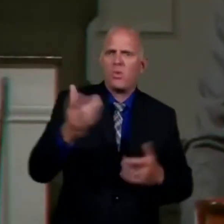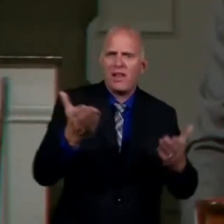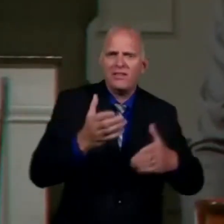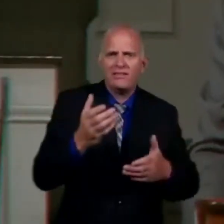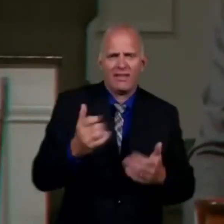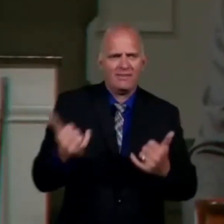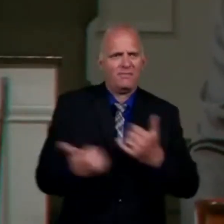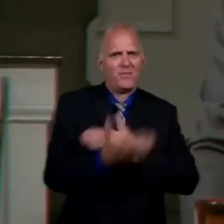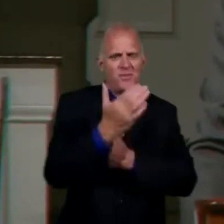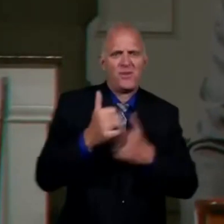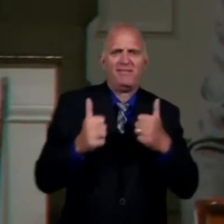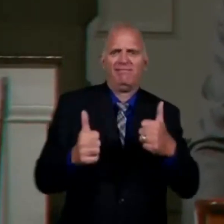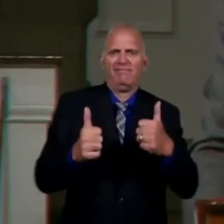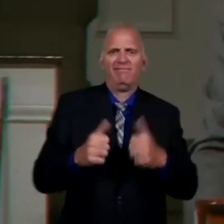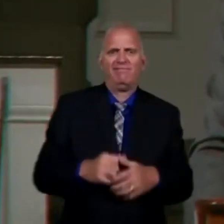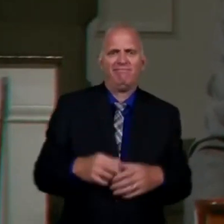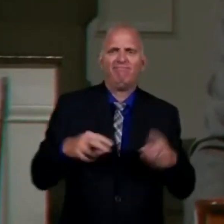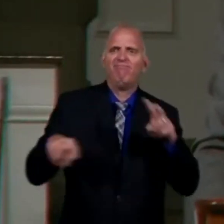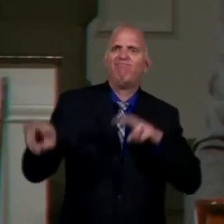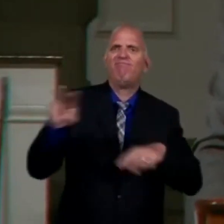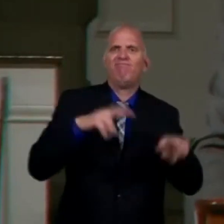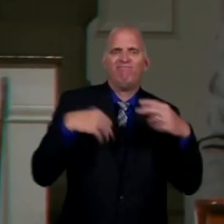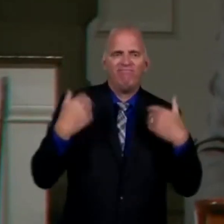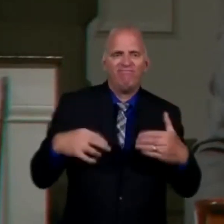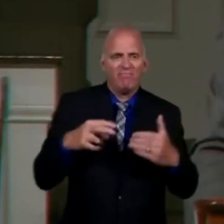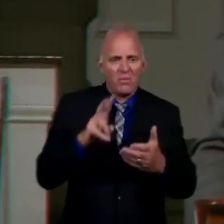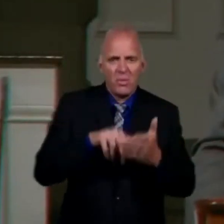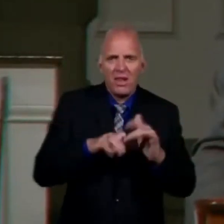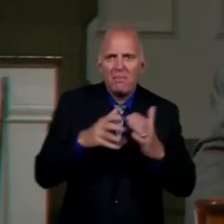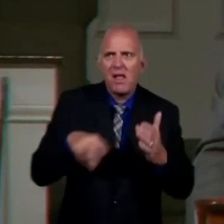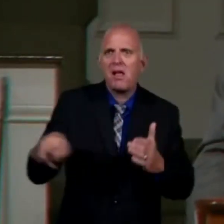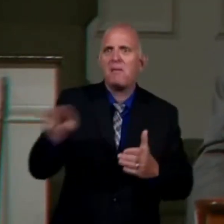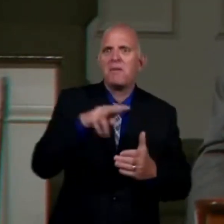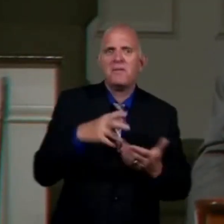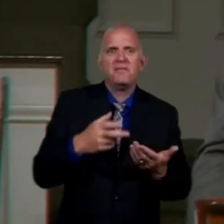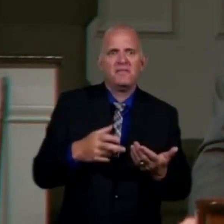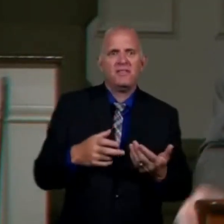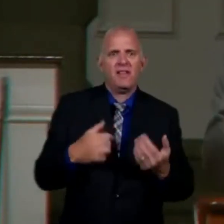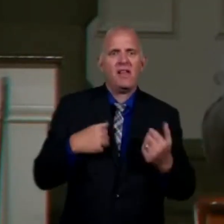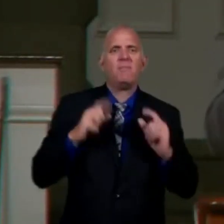Aren't you glad we can look around the Word of God and see that? I've been in China